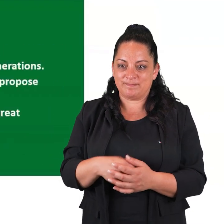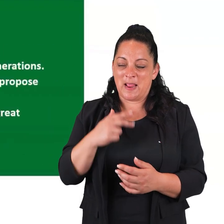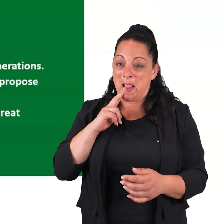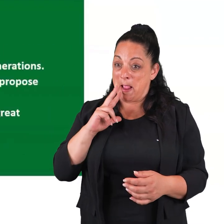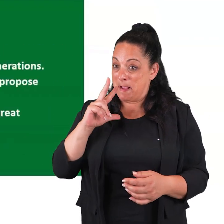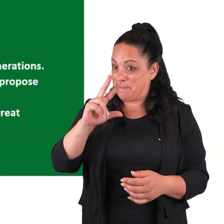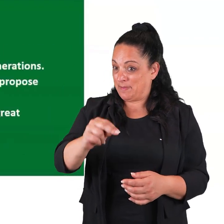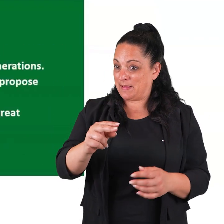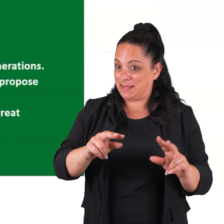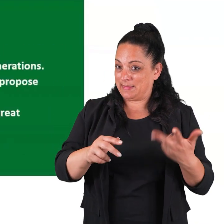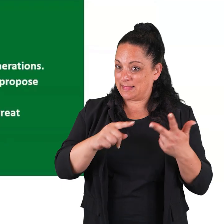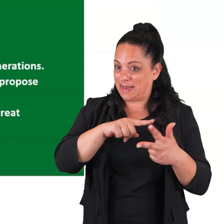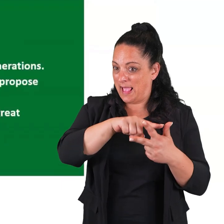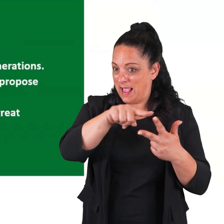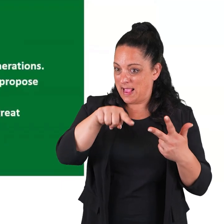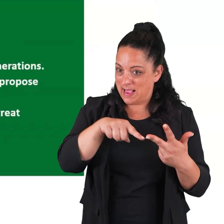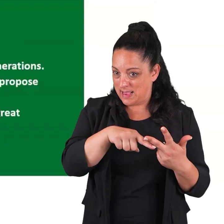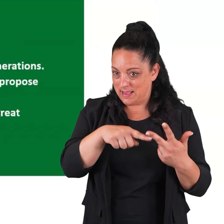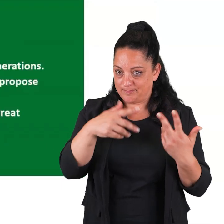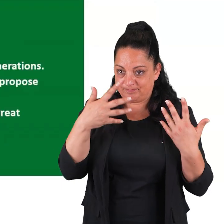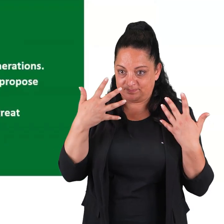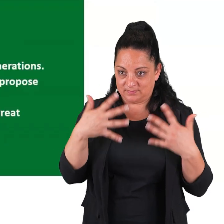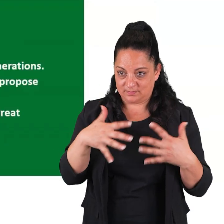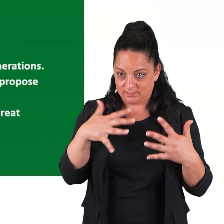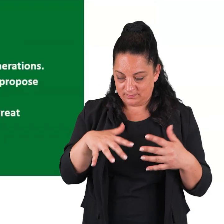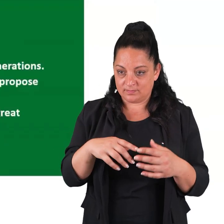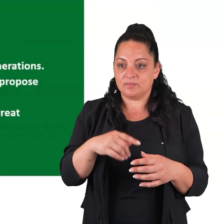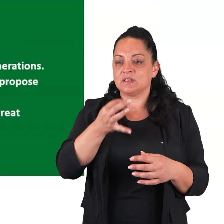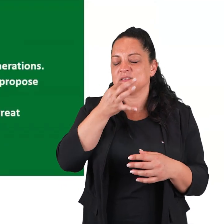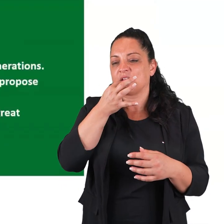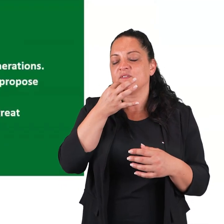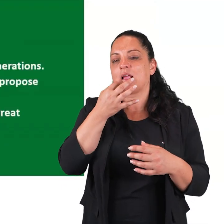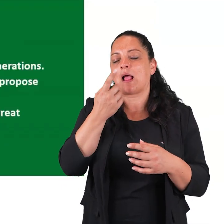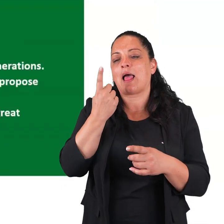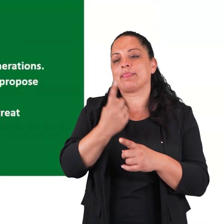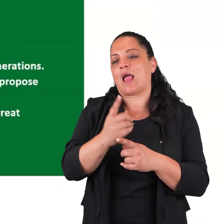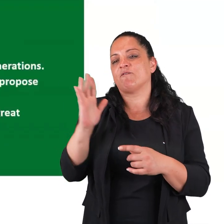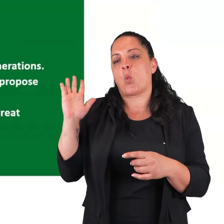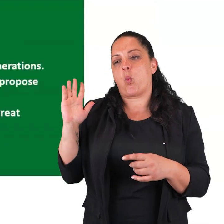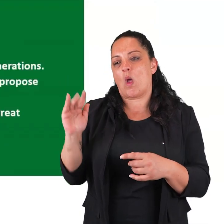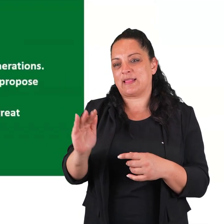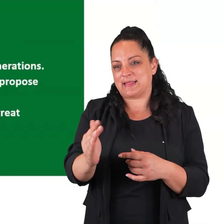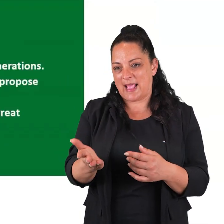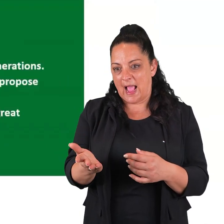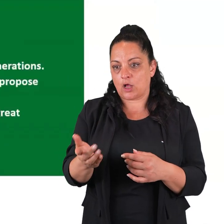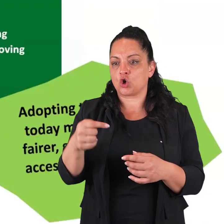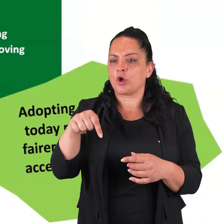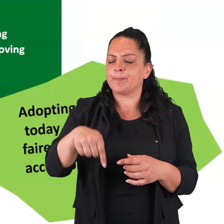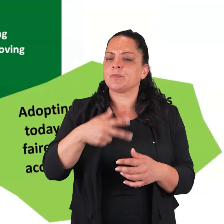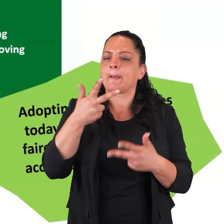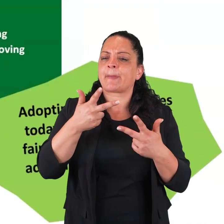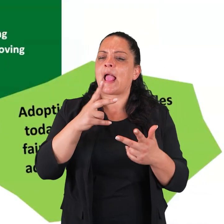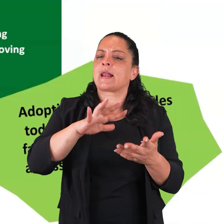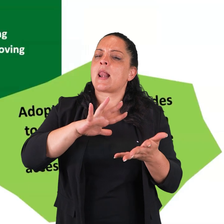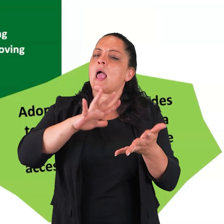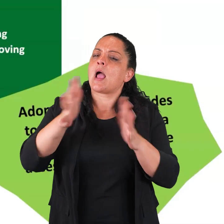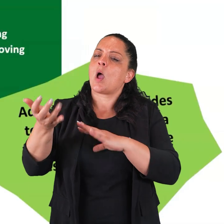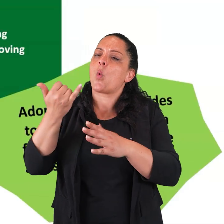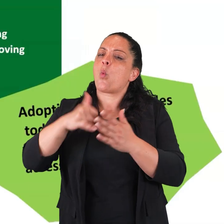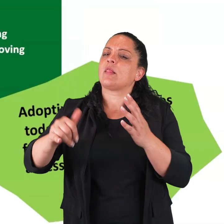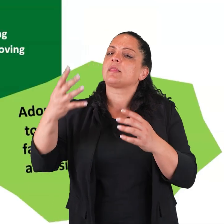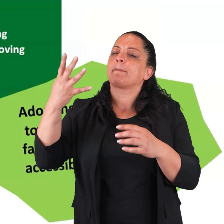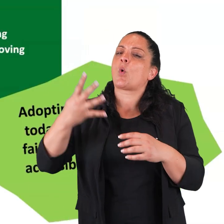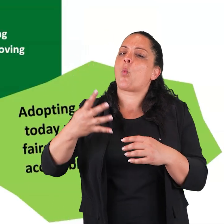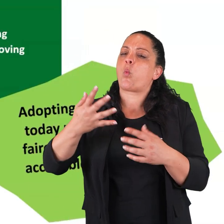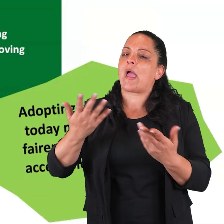that are the everyday practices. Let's talk about this last one. So,